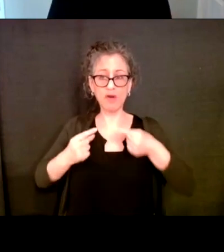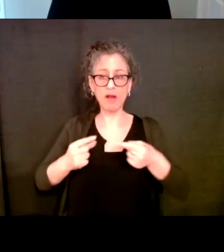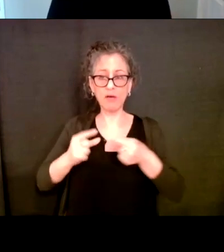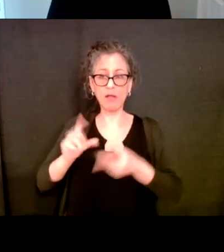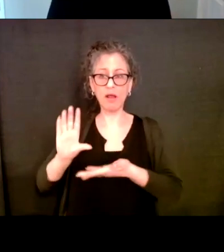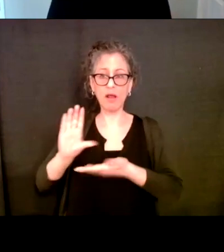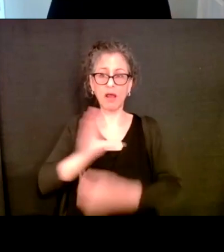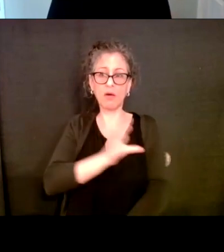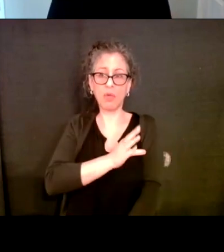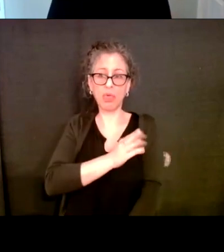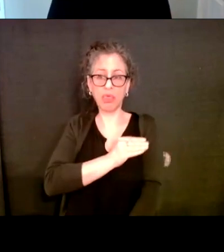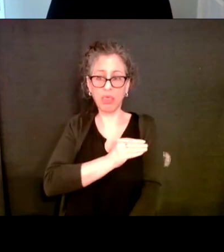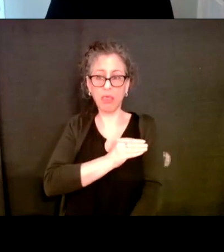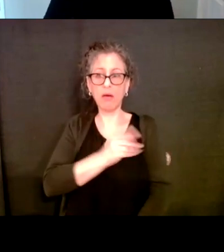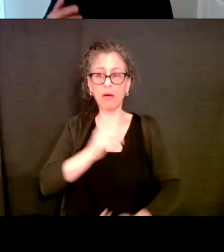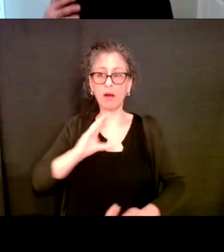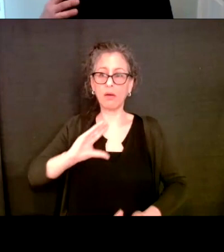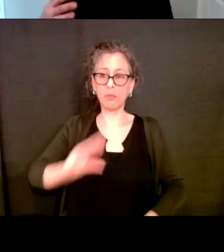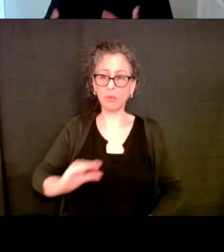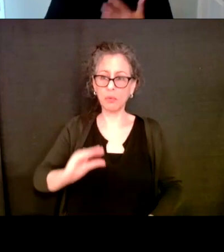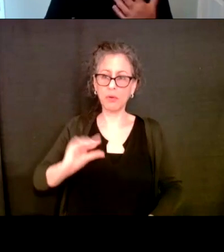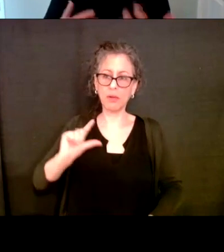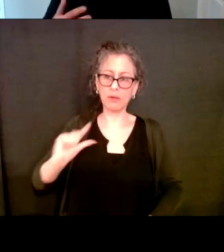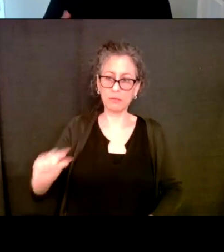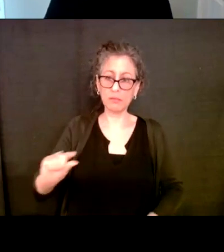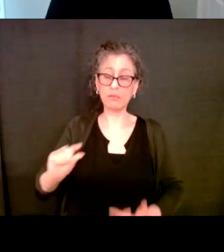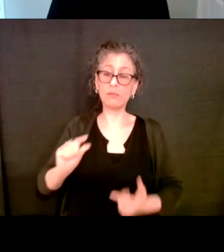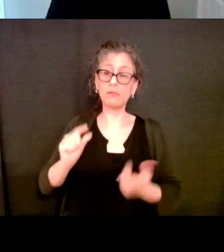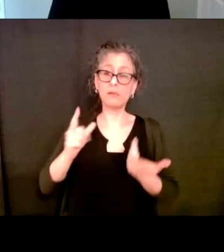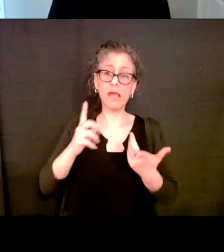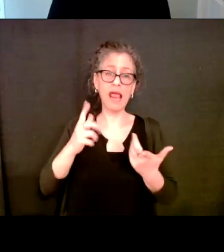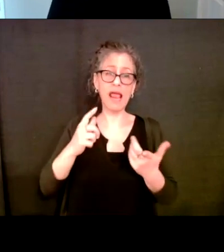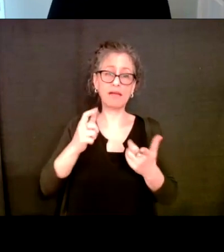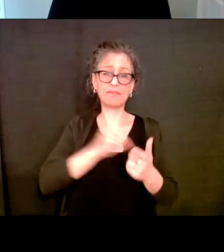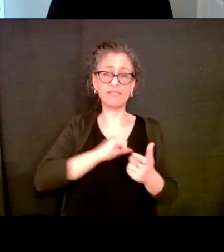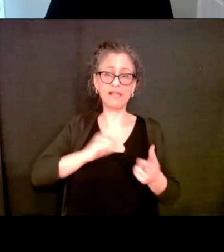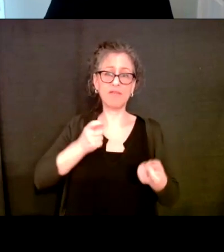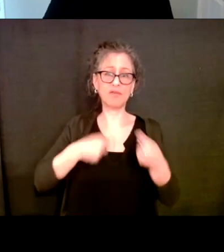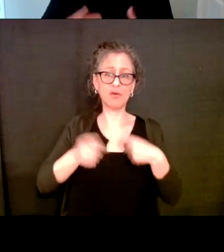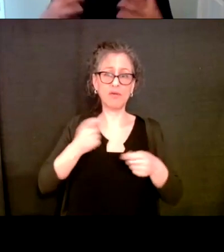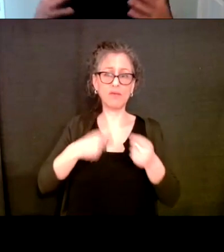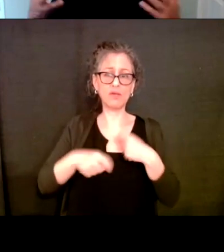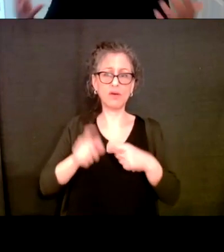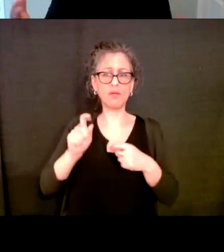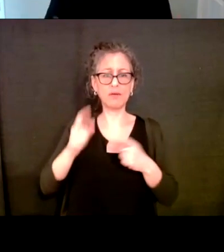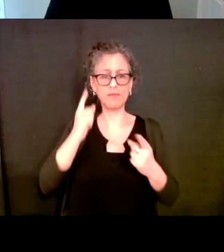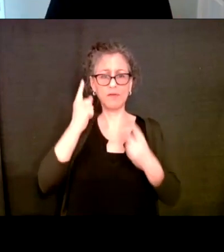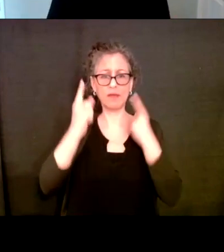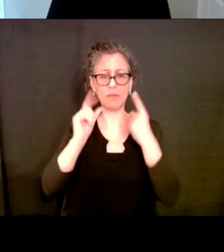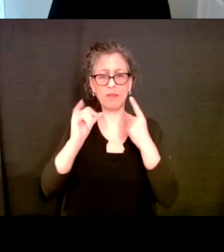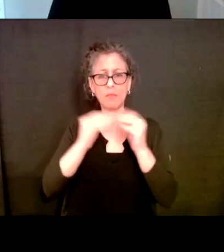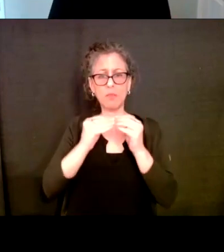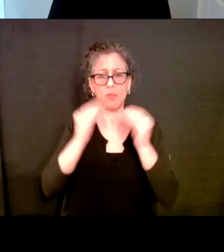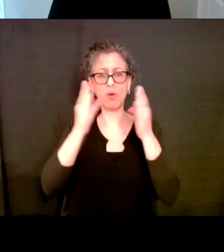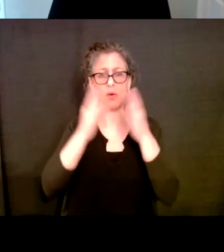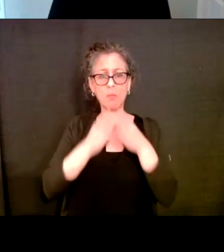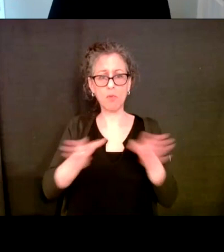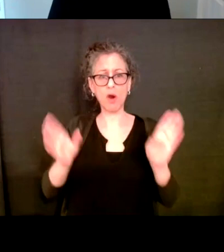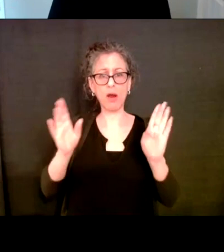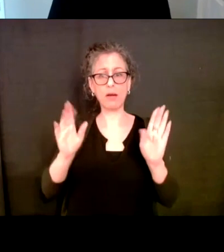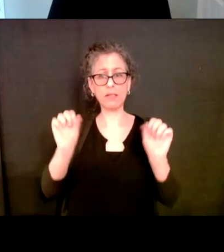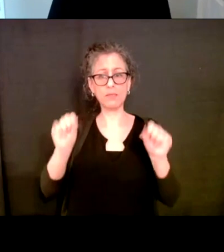disempowerment, and the constant turnover in staff. So we need to think about these more broadly as potentially